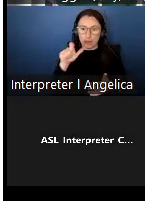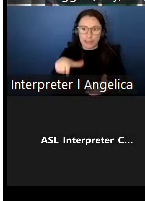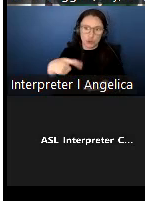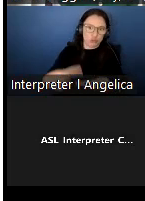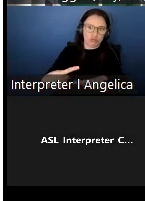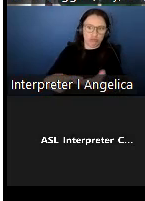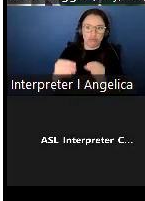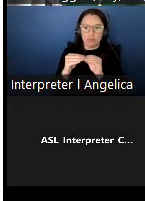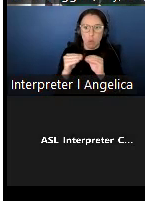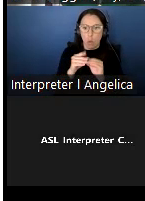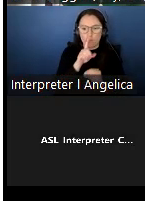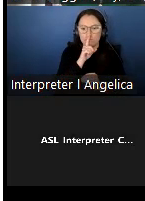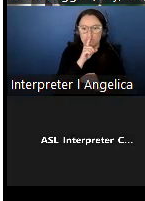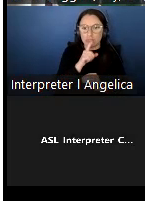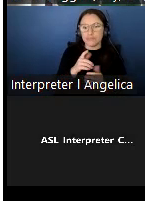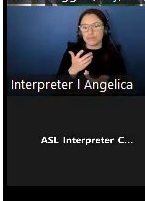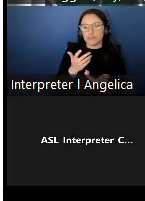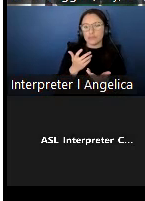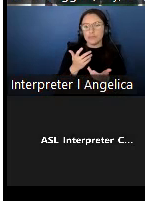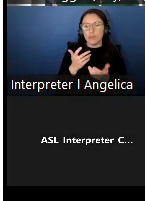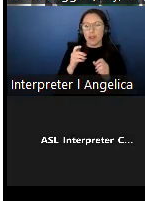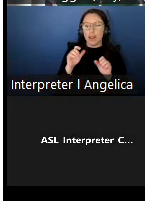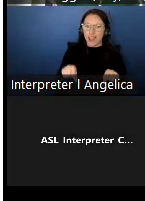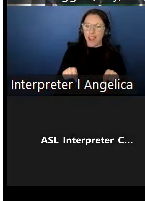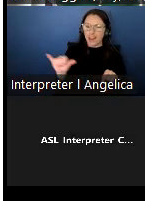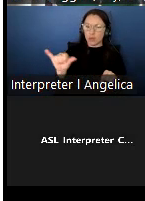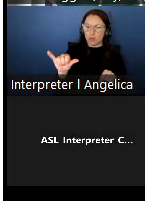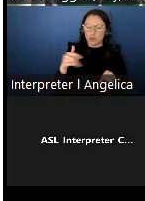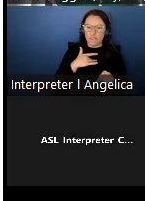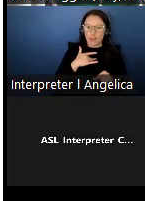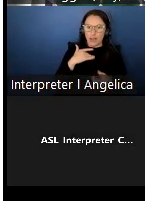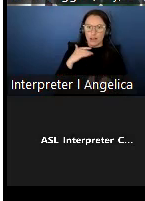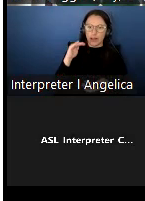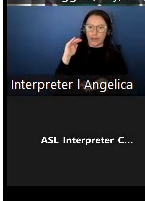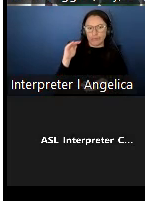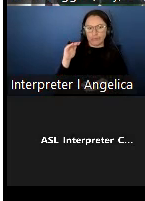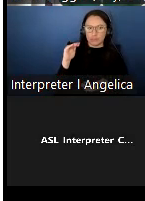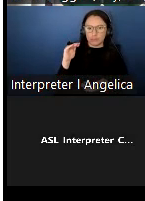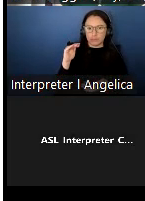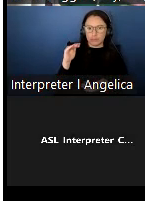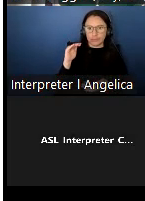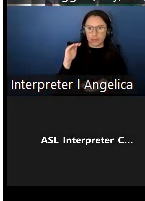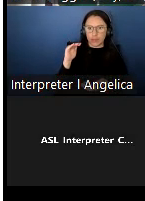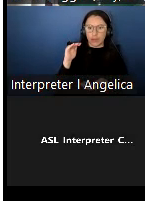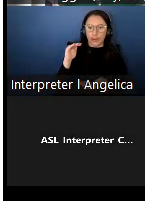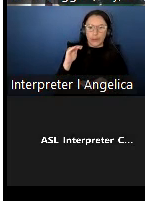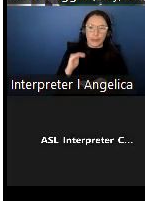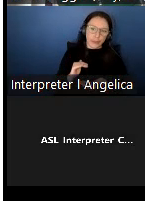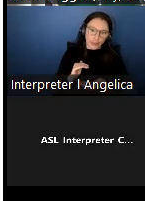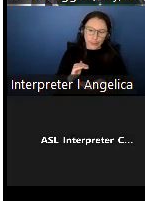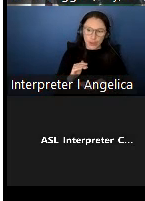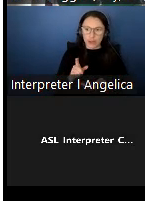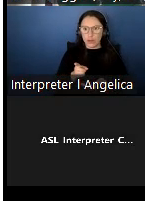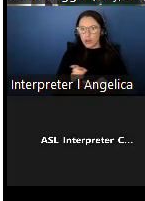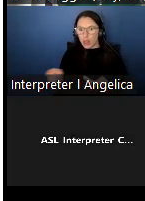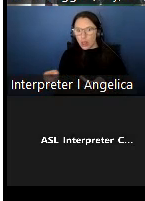also can lessen the feeling of having to go out of your way to